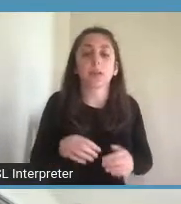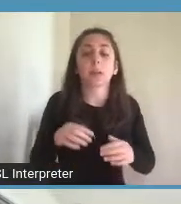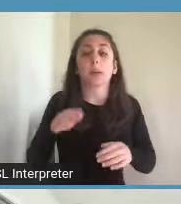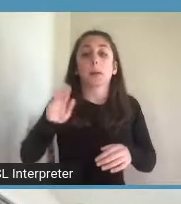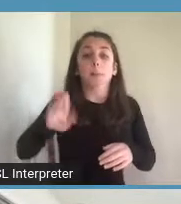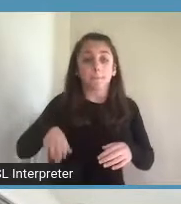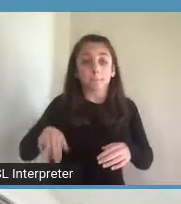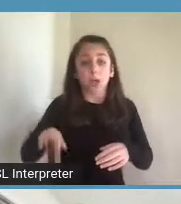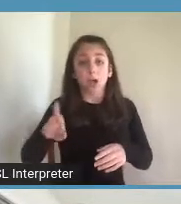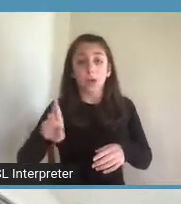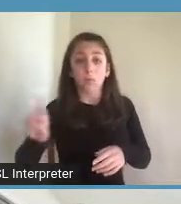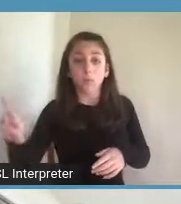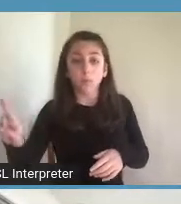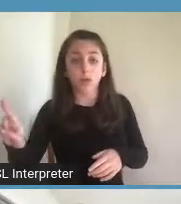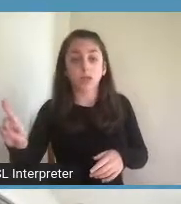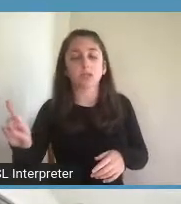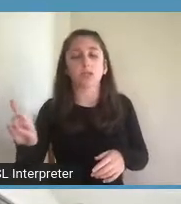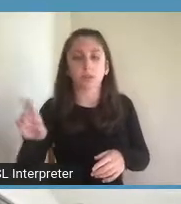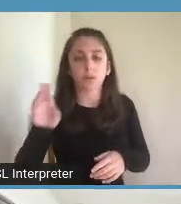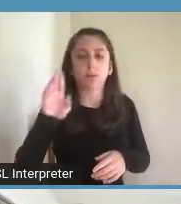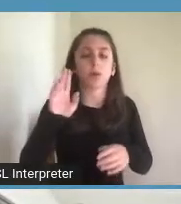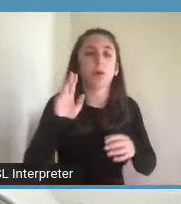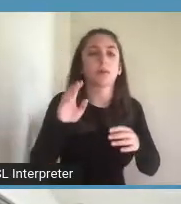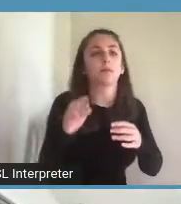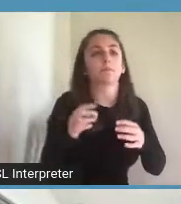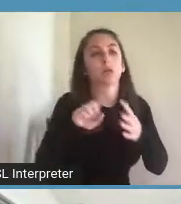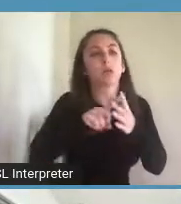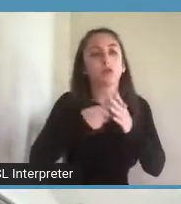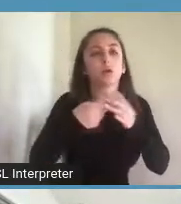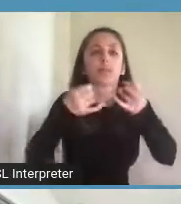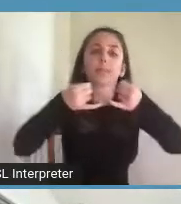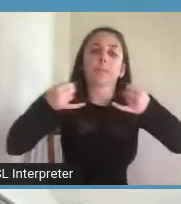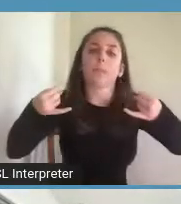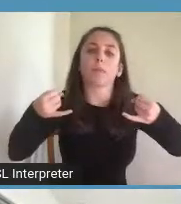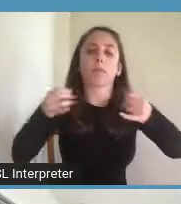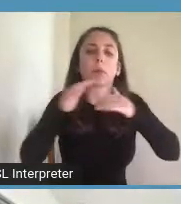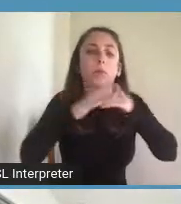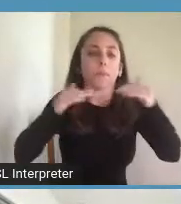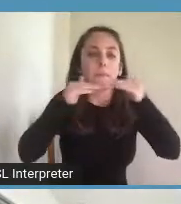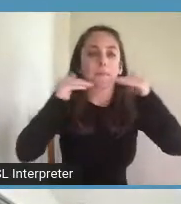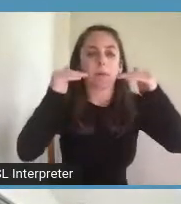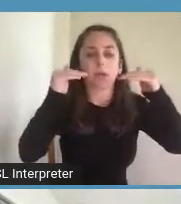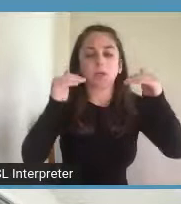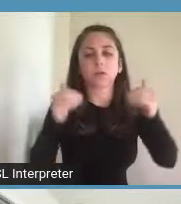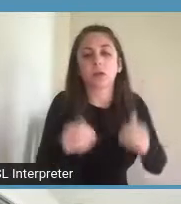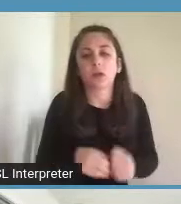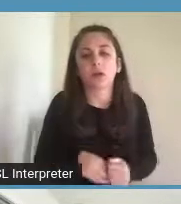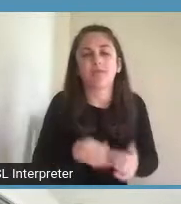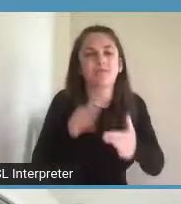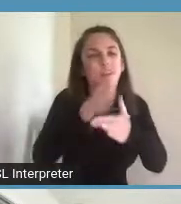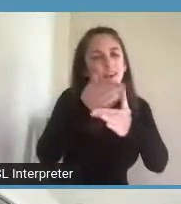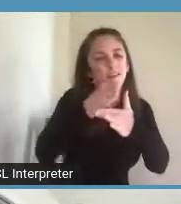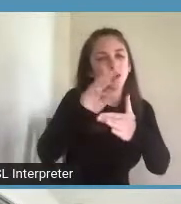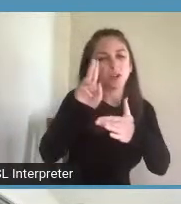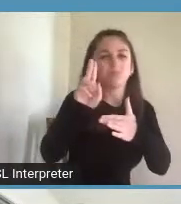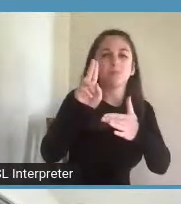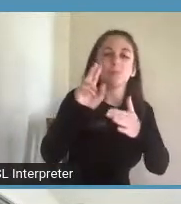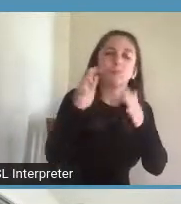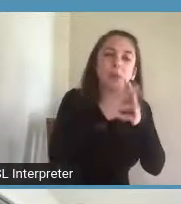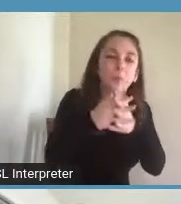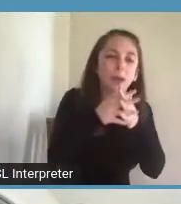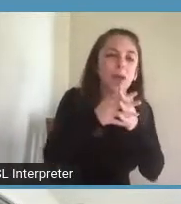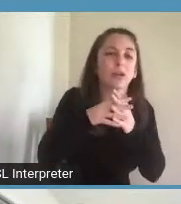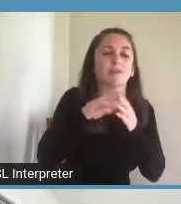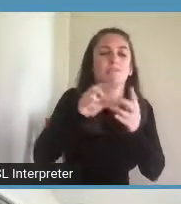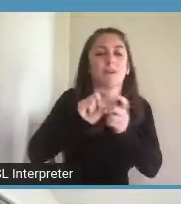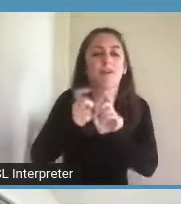rate. And so this is benchmarking us against the average US conversion rate. And what you can see, so that